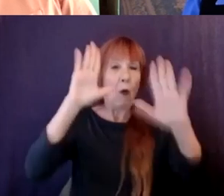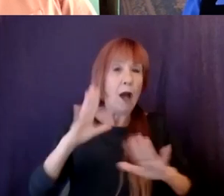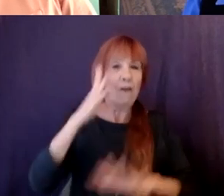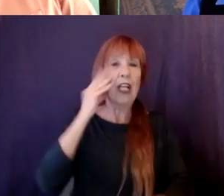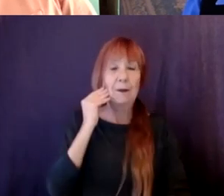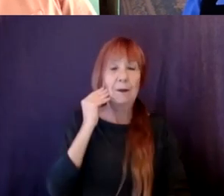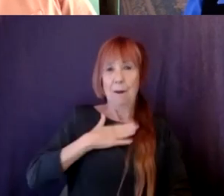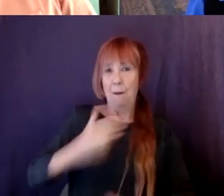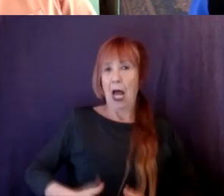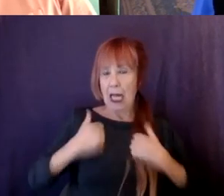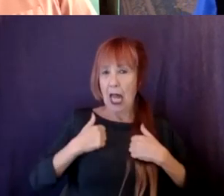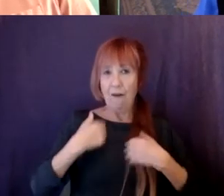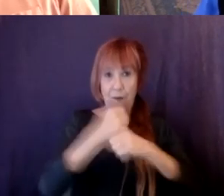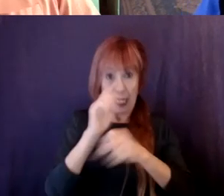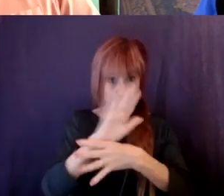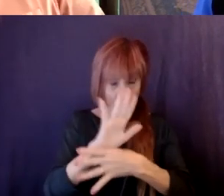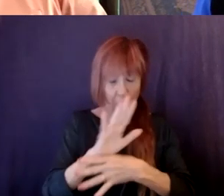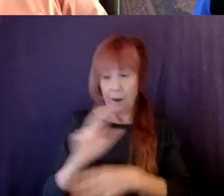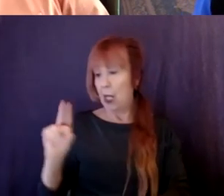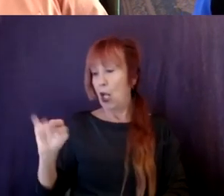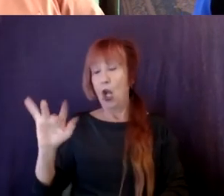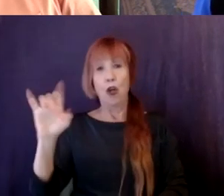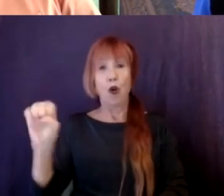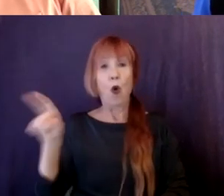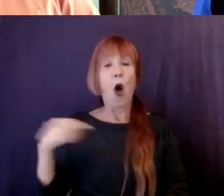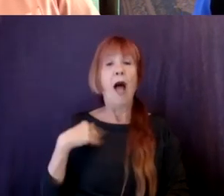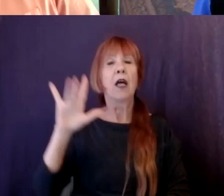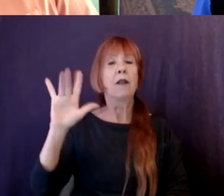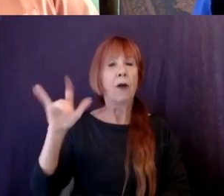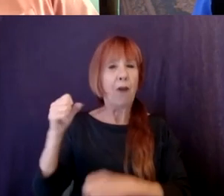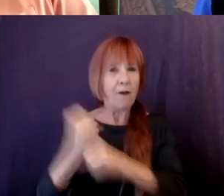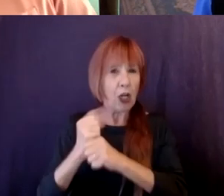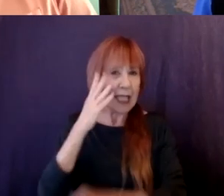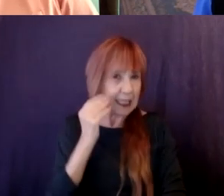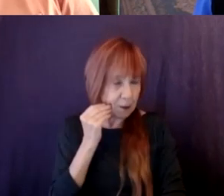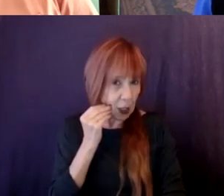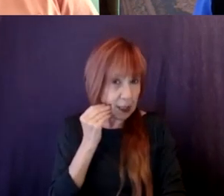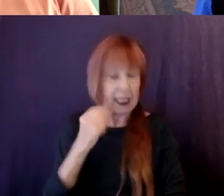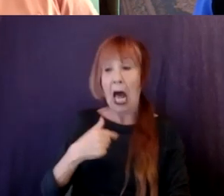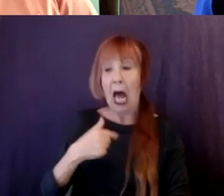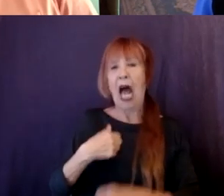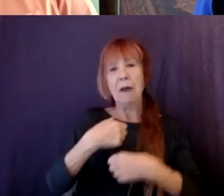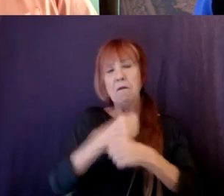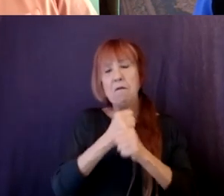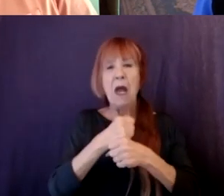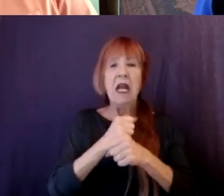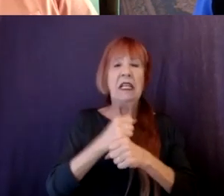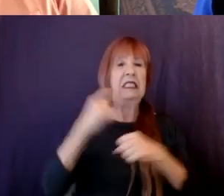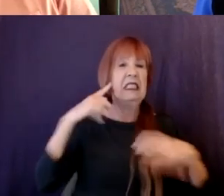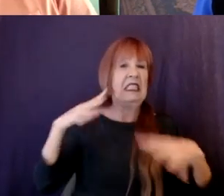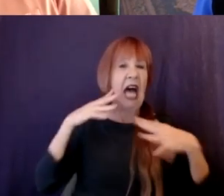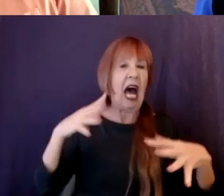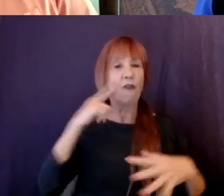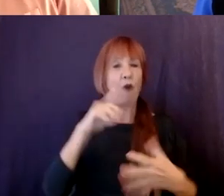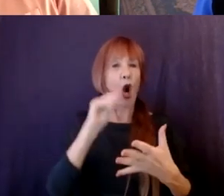this film. Nicole is somebody with 25 years of experience. Yeah, I've been mixing sound for documentaries for over 20 years,